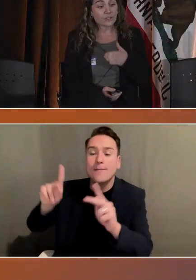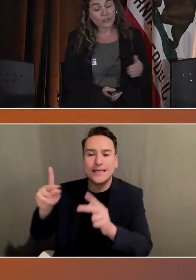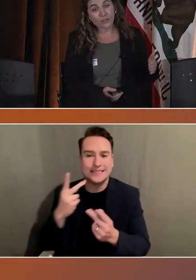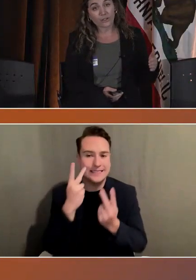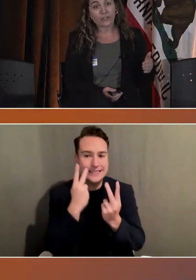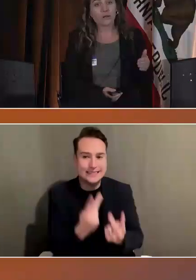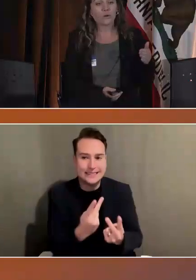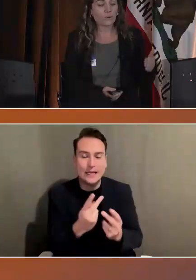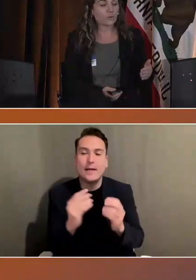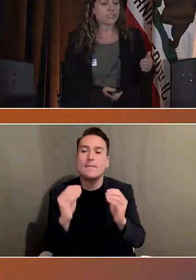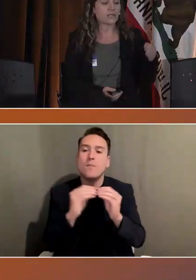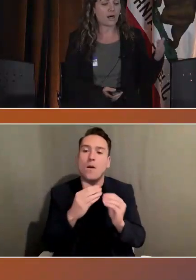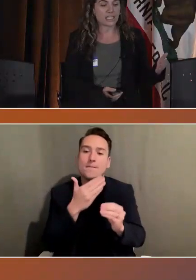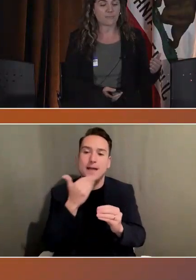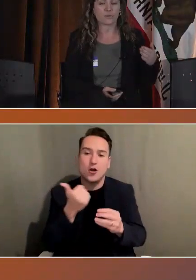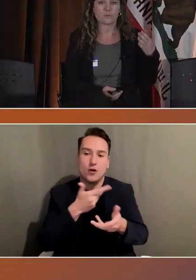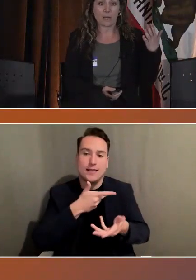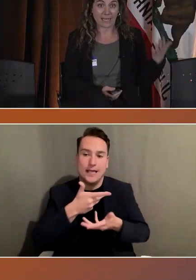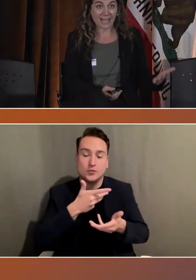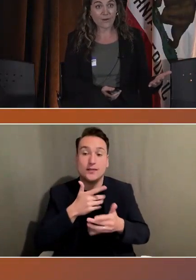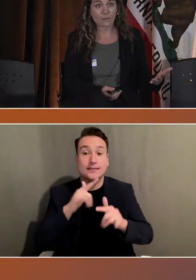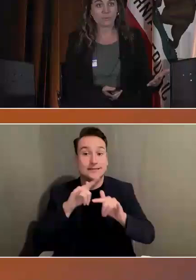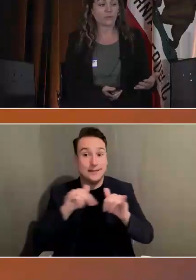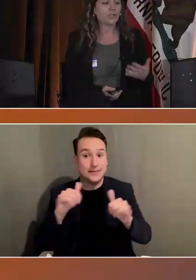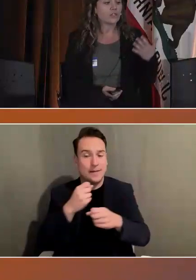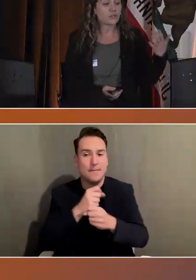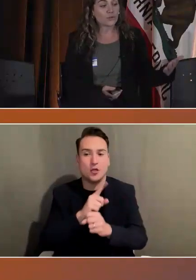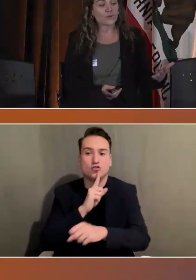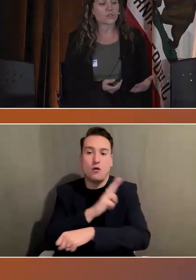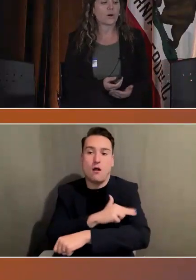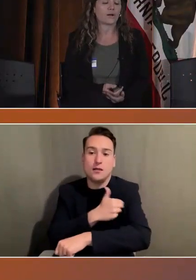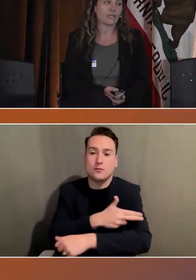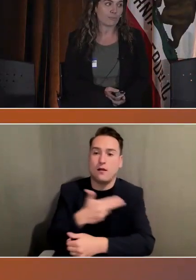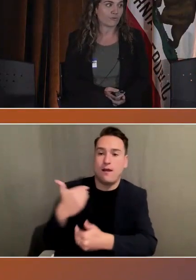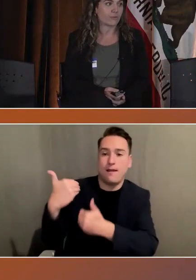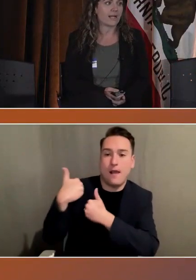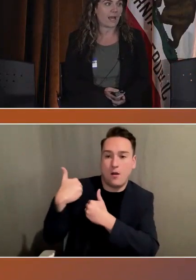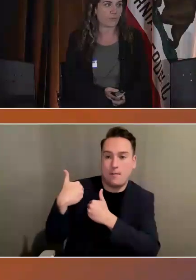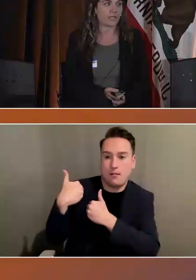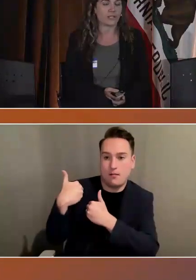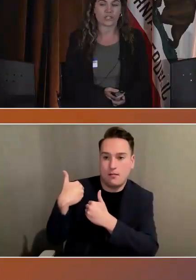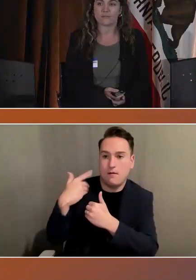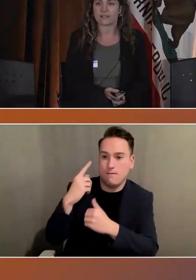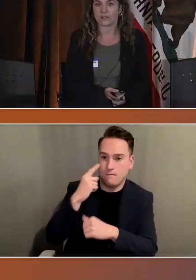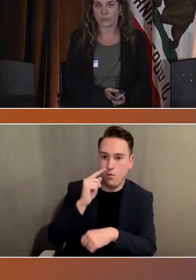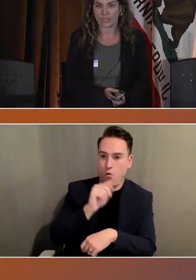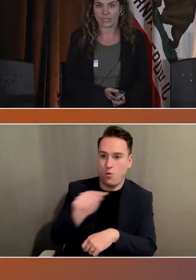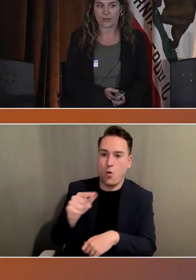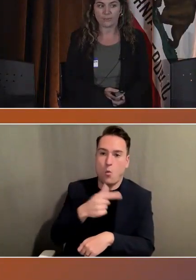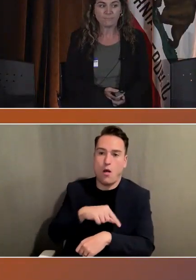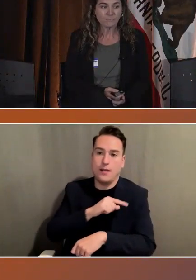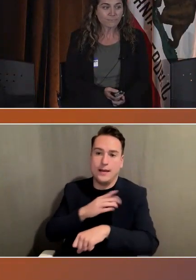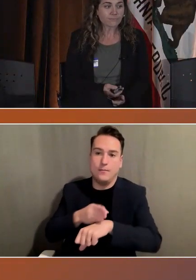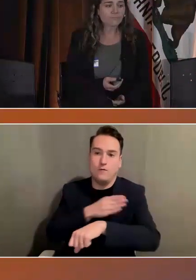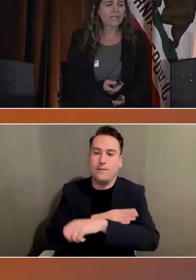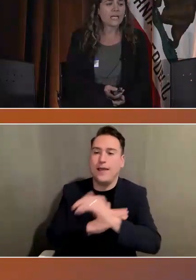in turn holding hospitals accountable to those quality improvement and equity initiatives that they're working